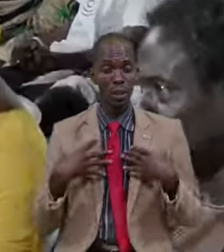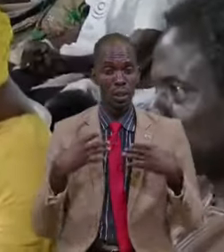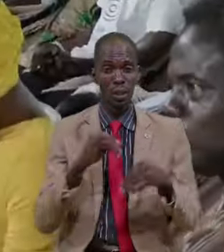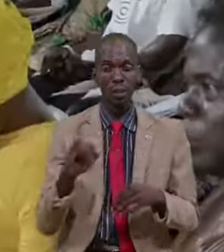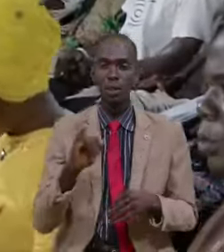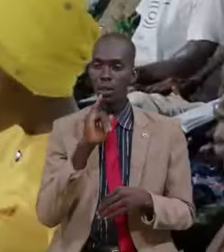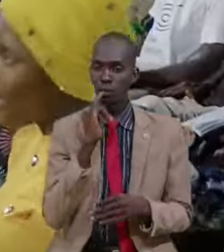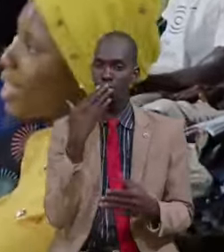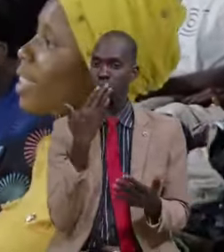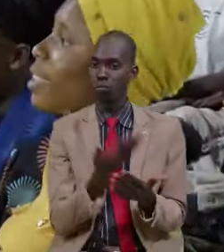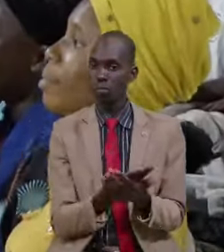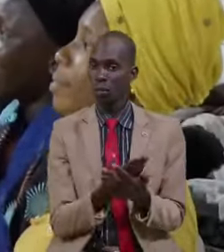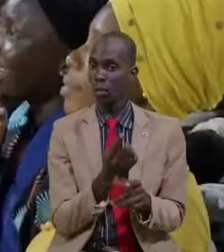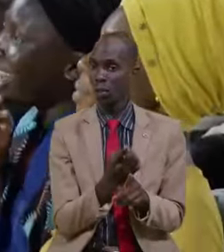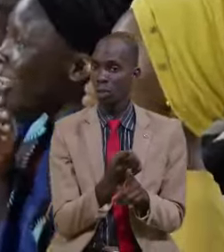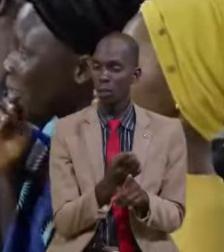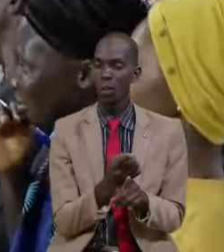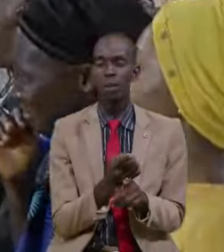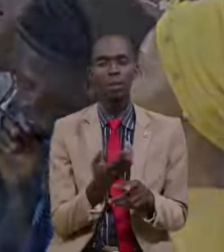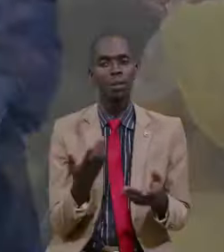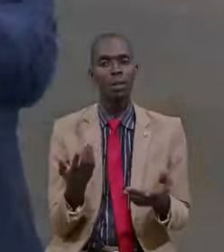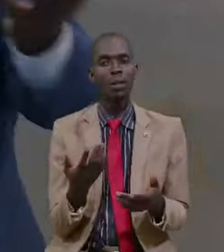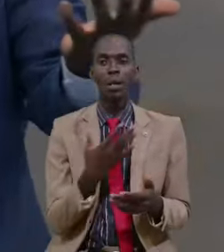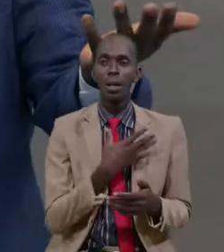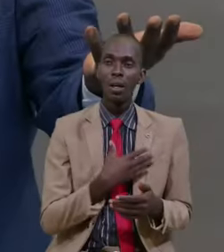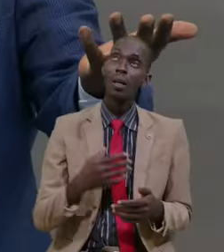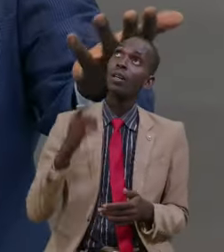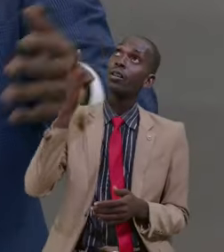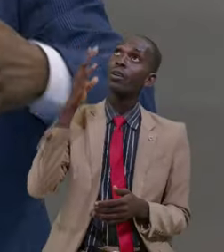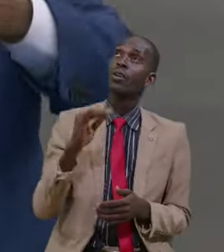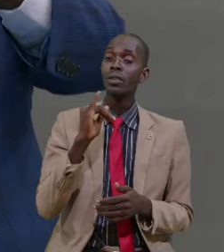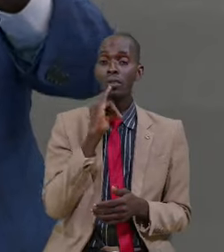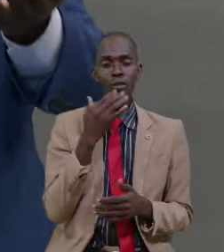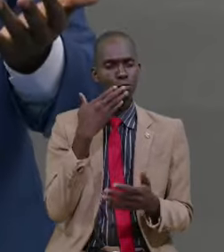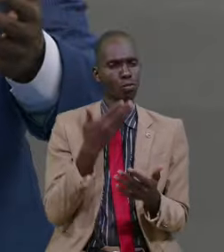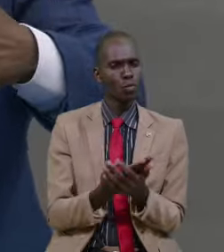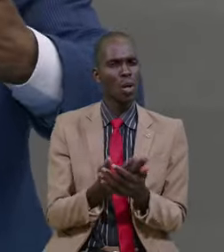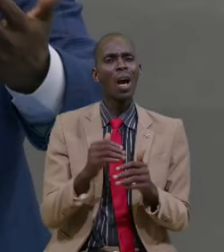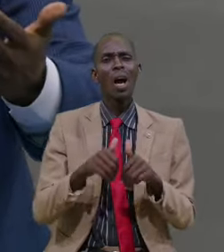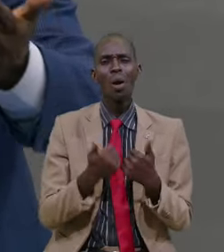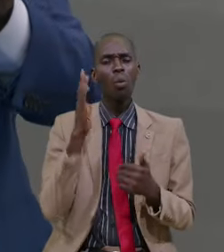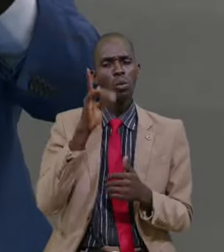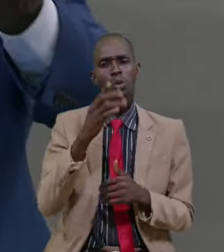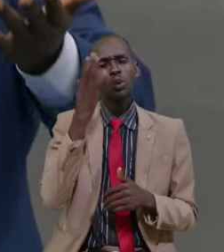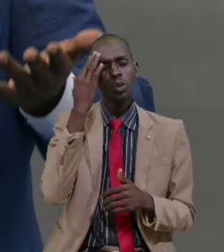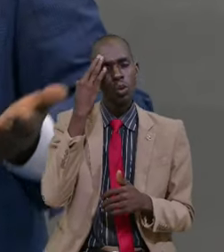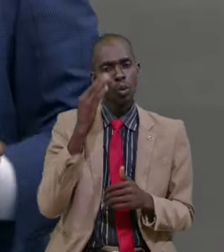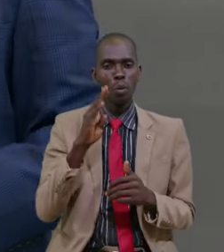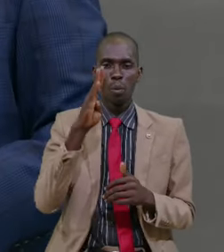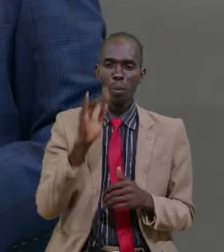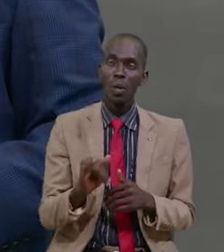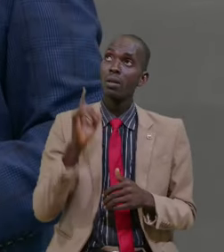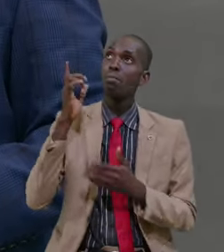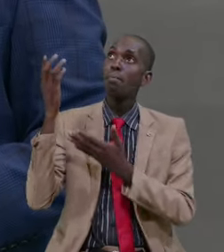good. And God is good. How do we know God is good? He brings the goodness of